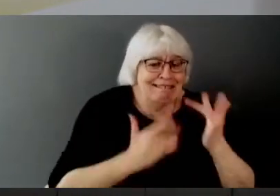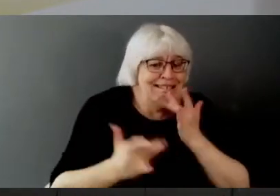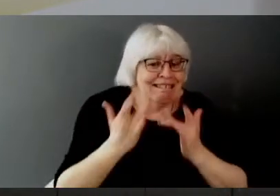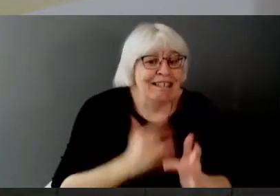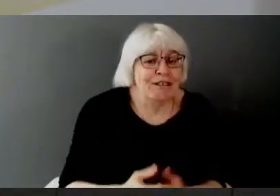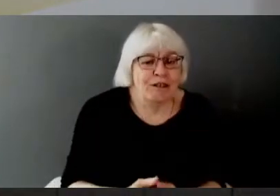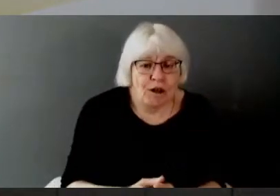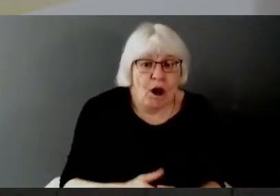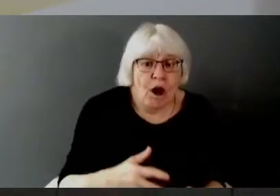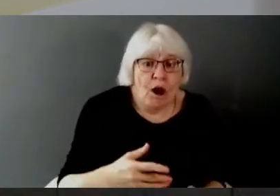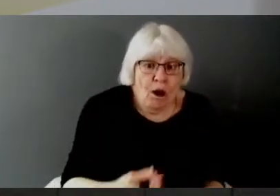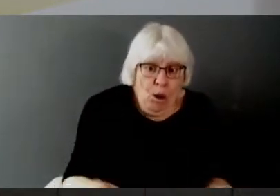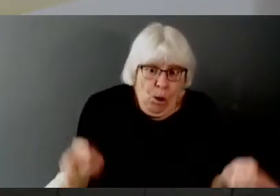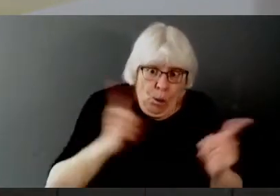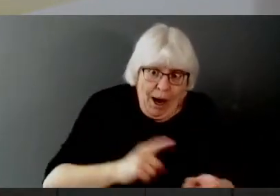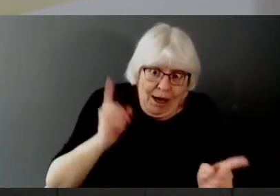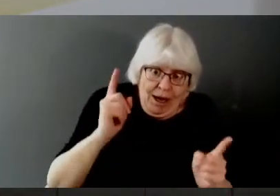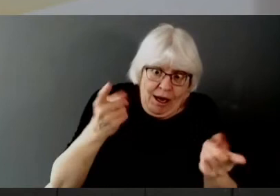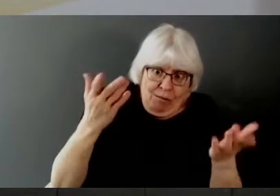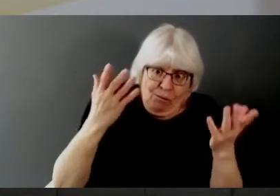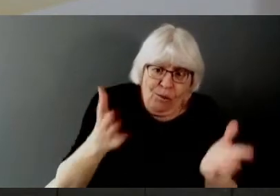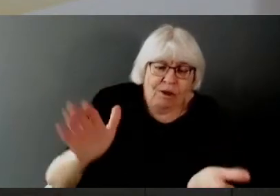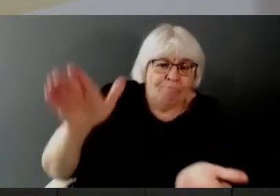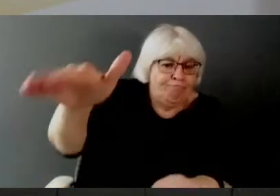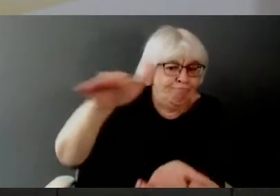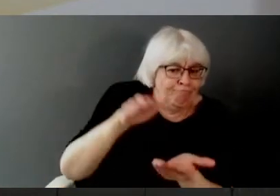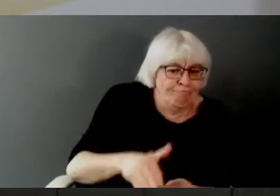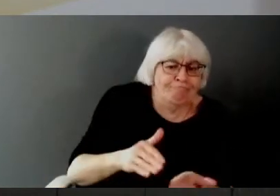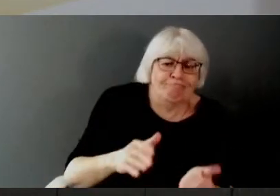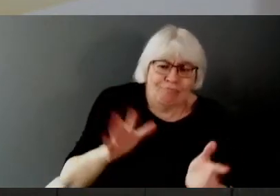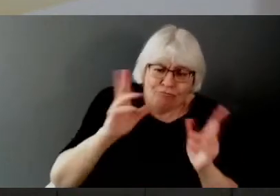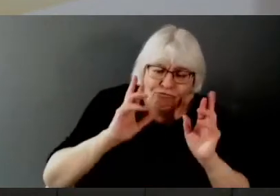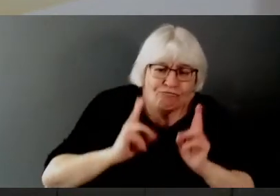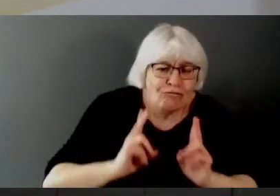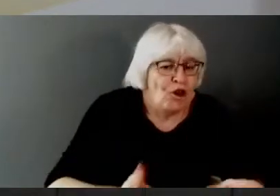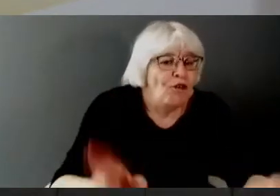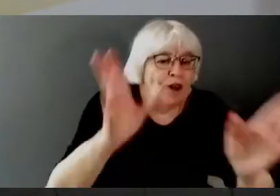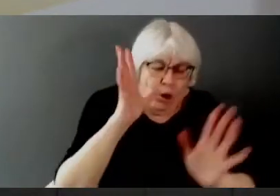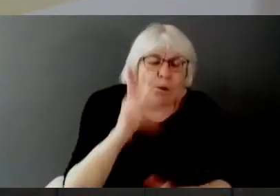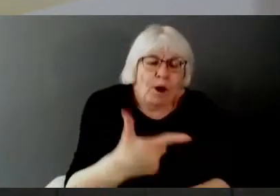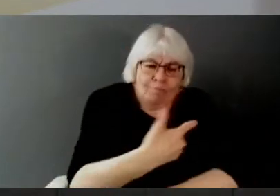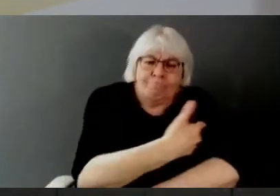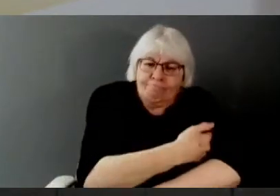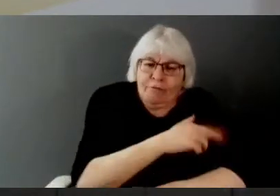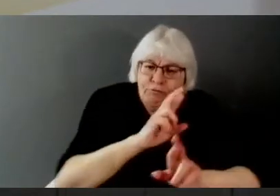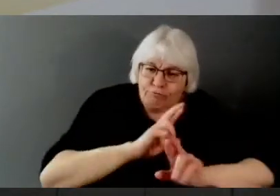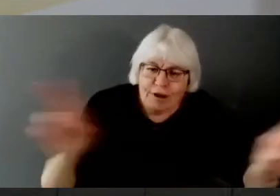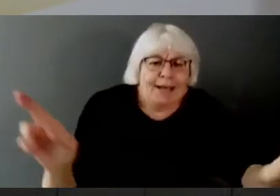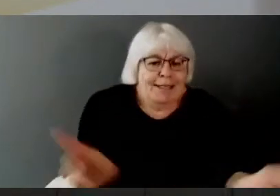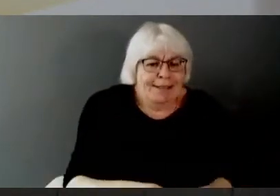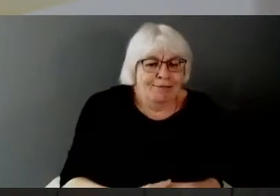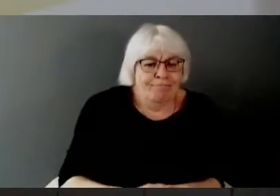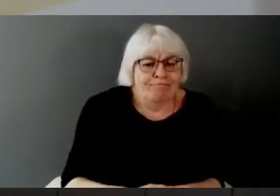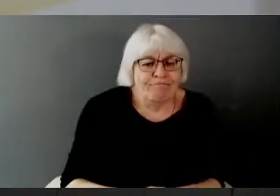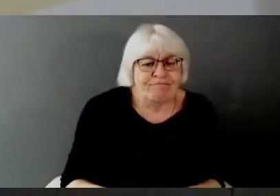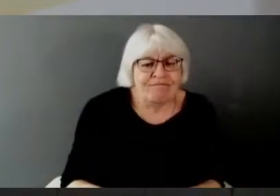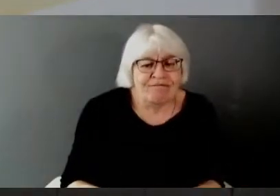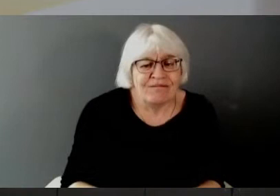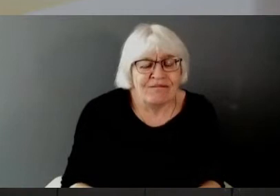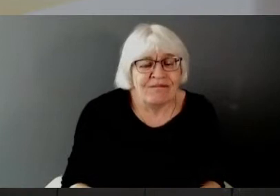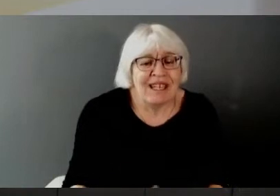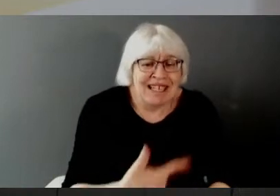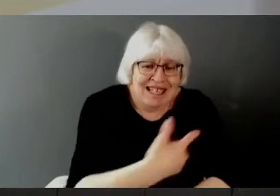arms of Islanders as quickly as possible. The COVID-19 vaccine is an important tool to help stop